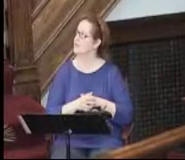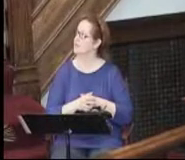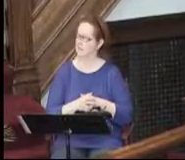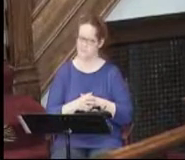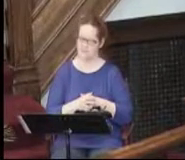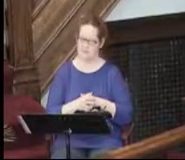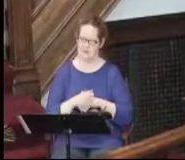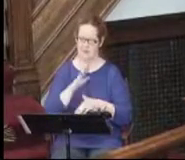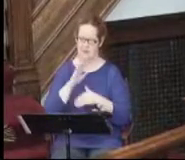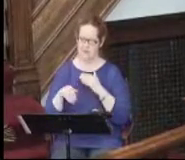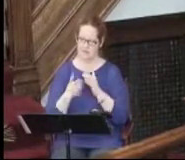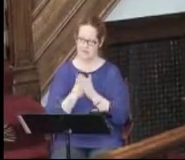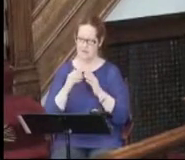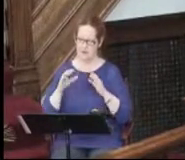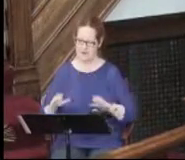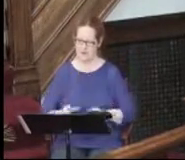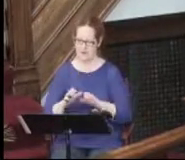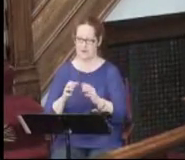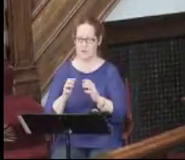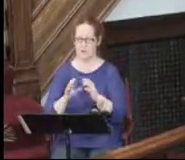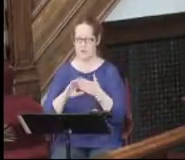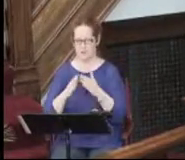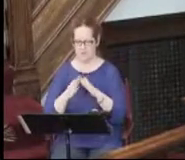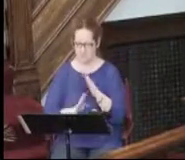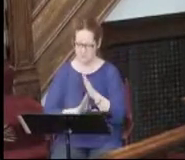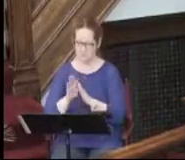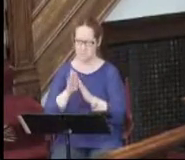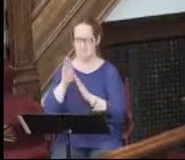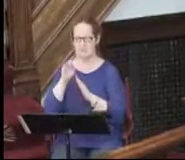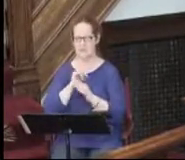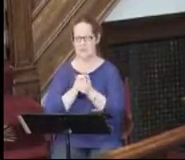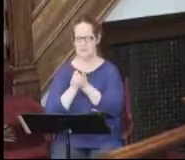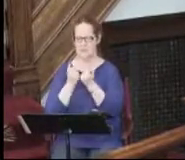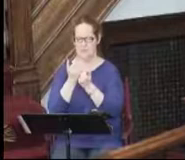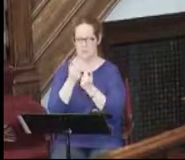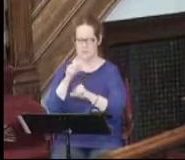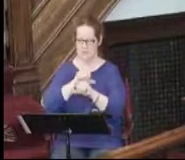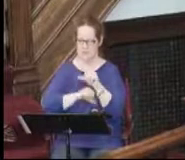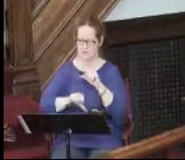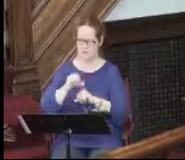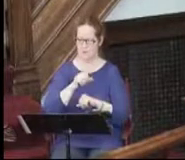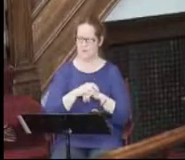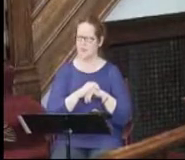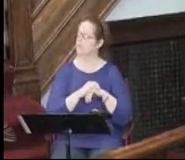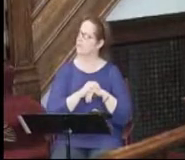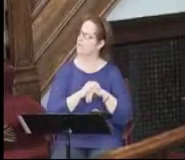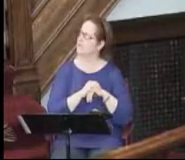for all action that builds community and support for one another.